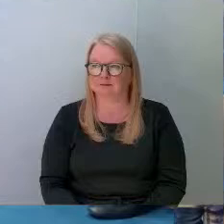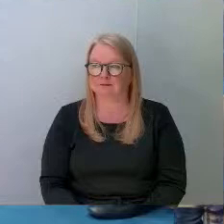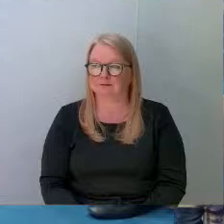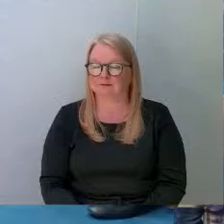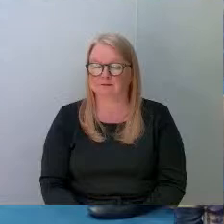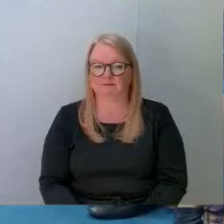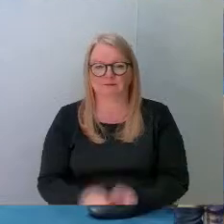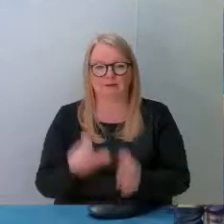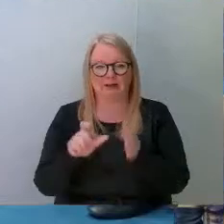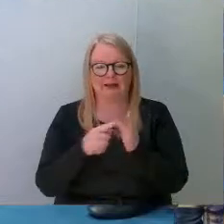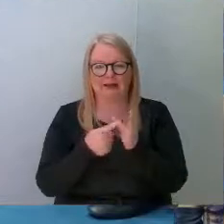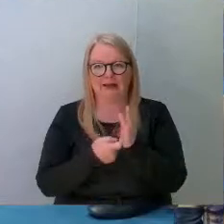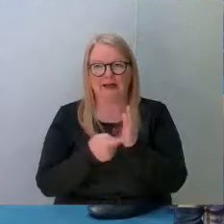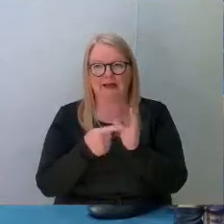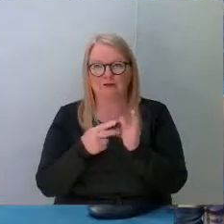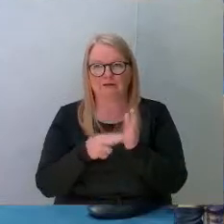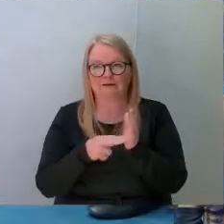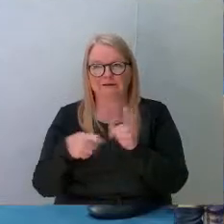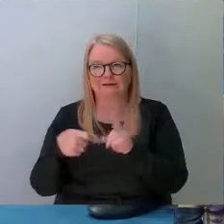Karan Singh.